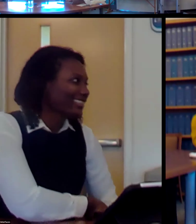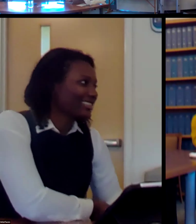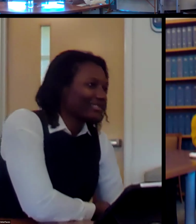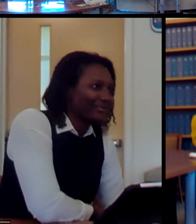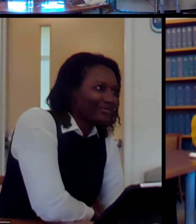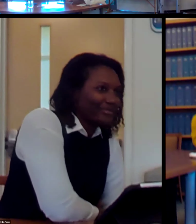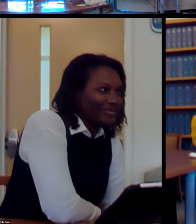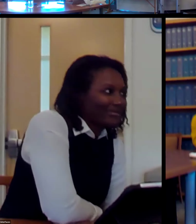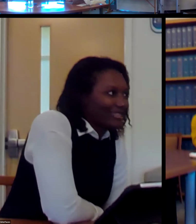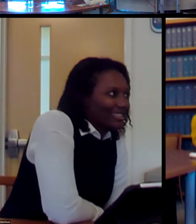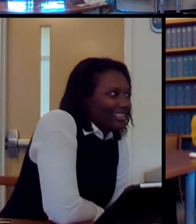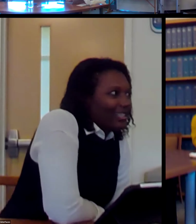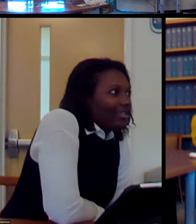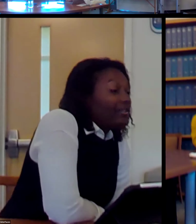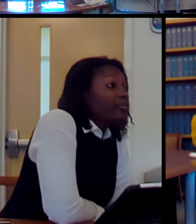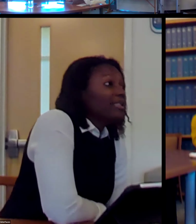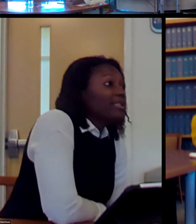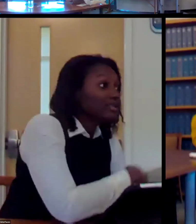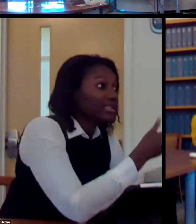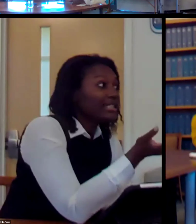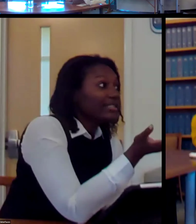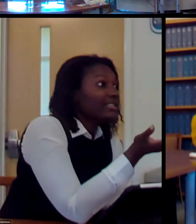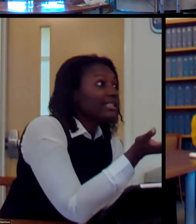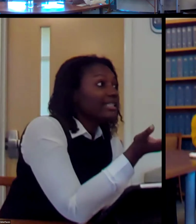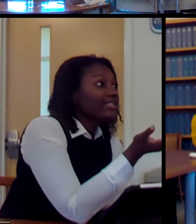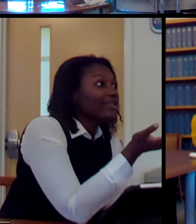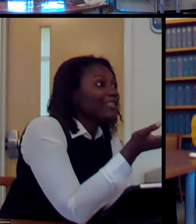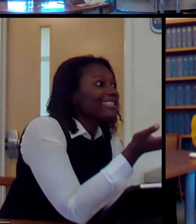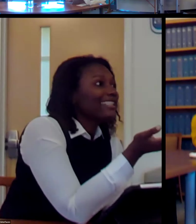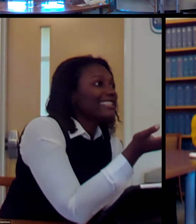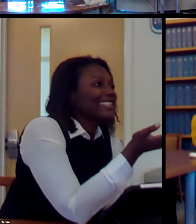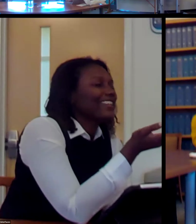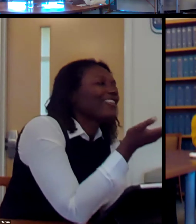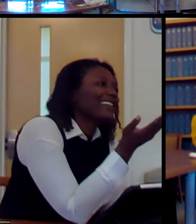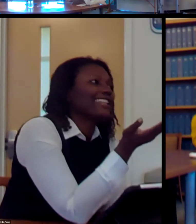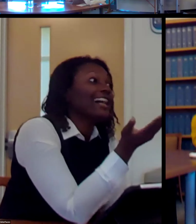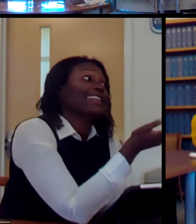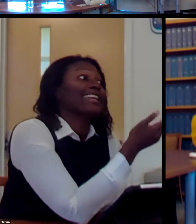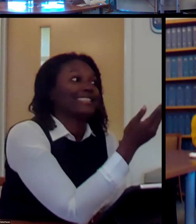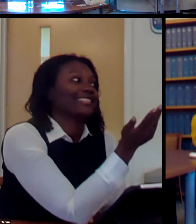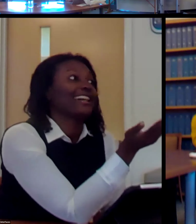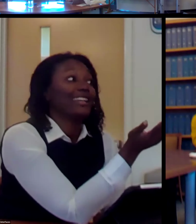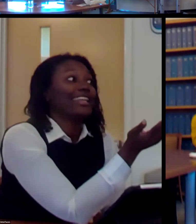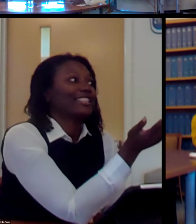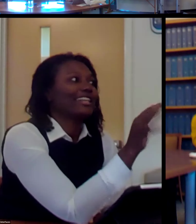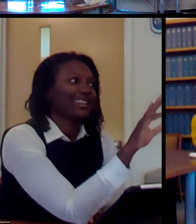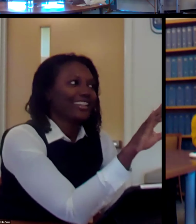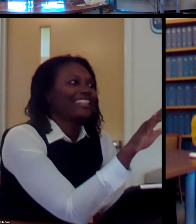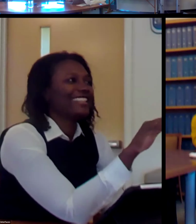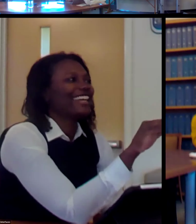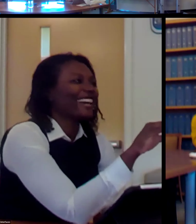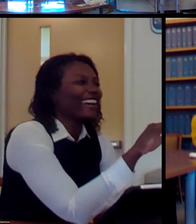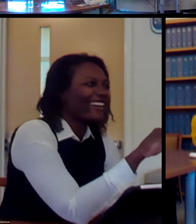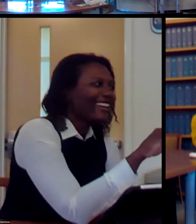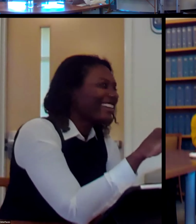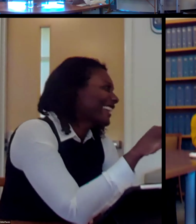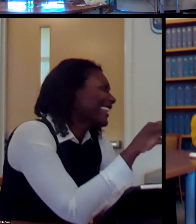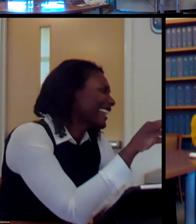Right, yeah. Yeah, what journal is that? No, but seriously, not nature.